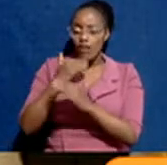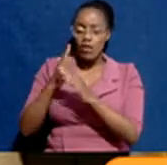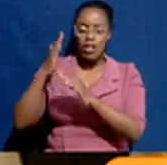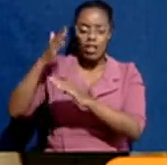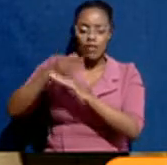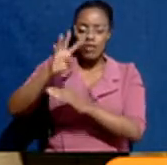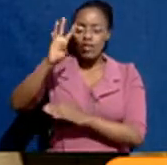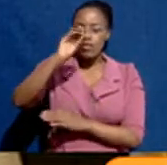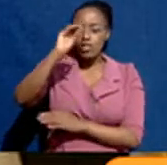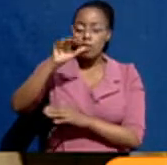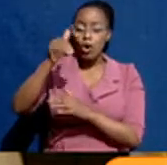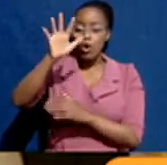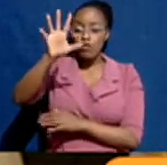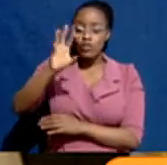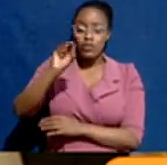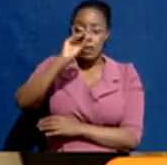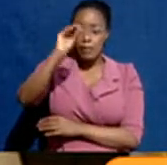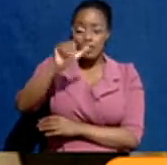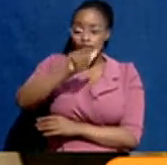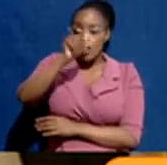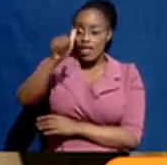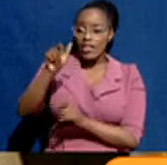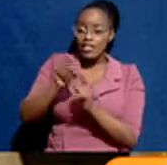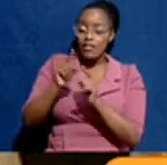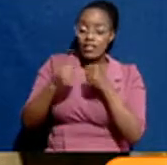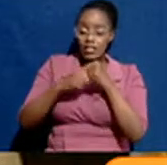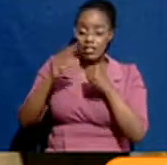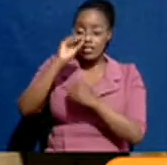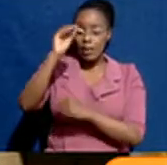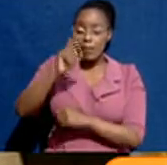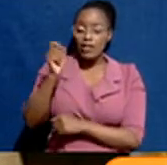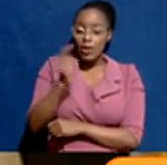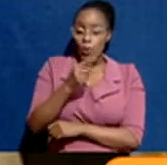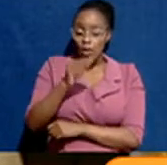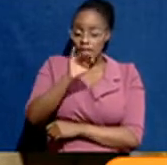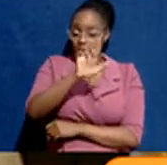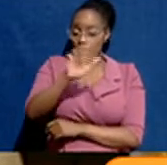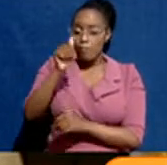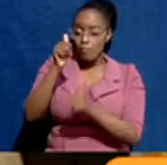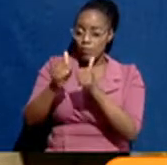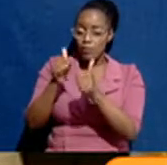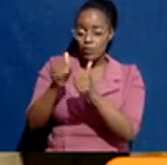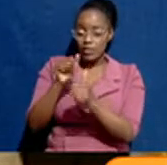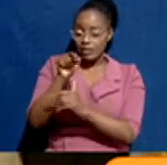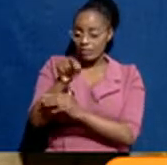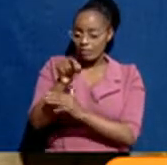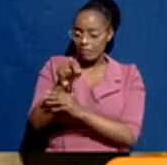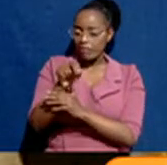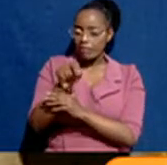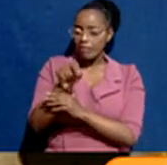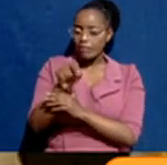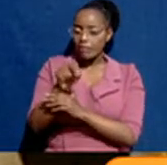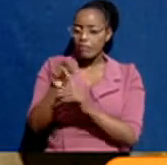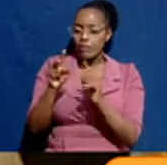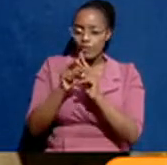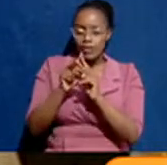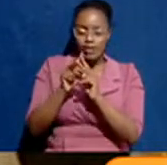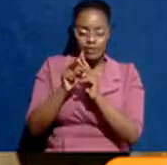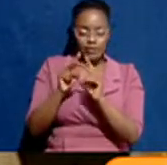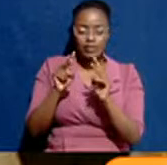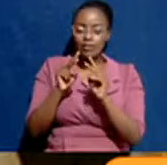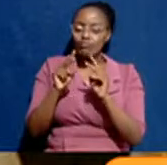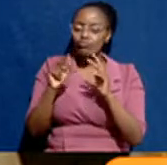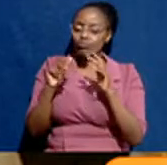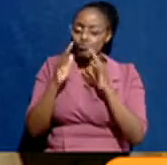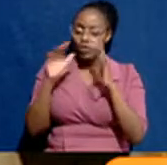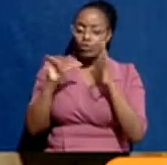in 40, or they are in 50. Others are even in 60% wage bill, which is a very grievous thing.